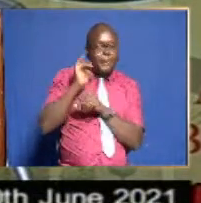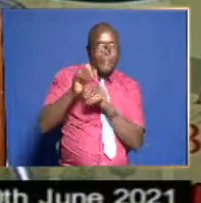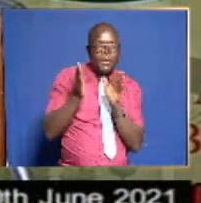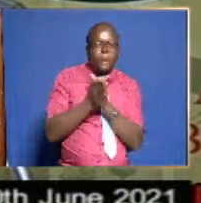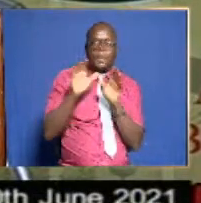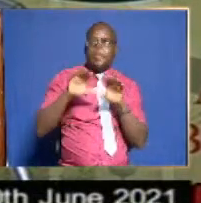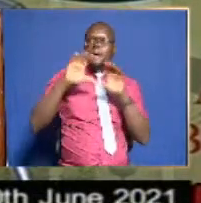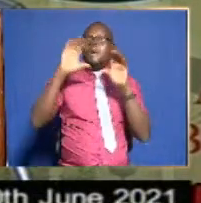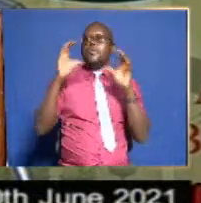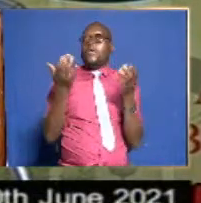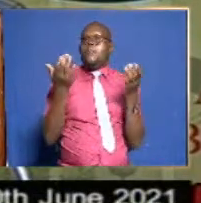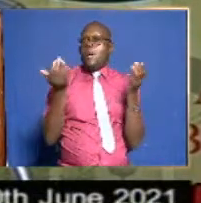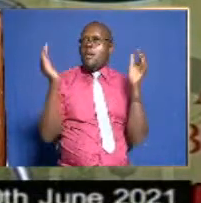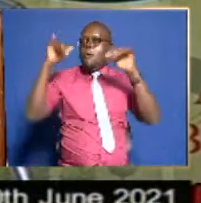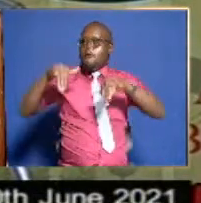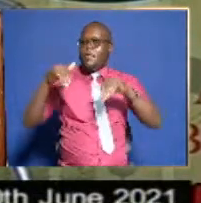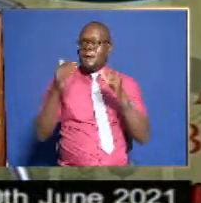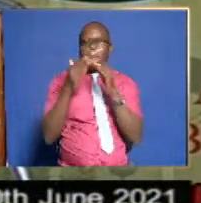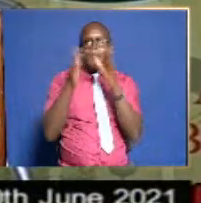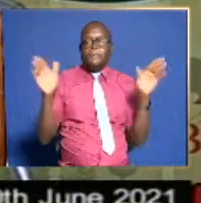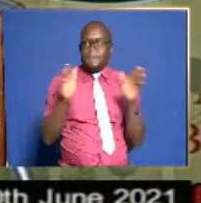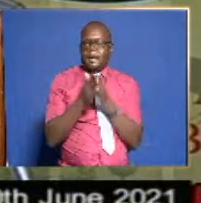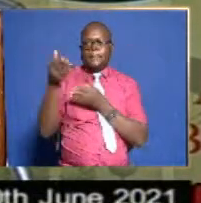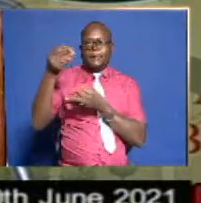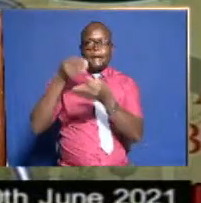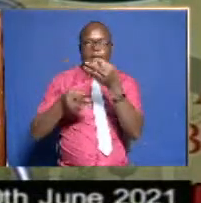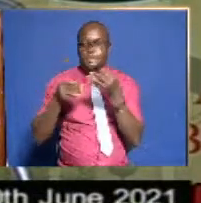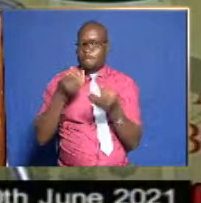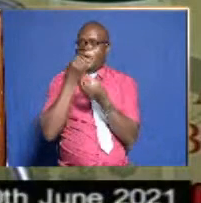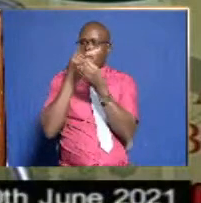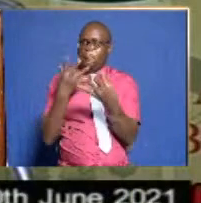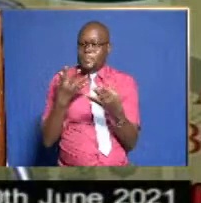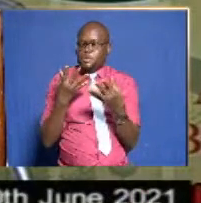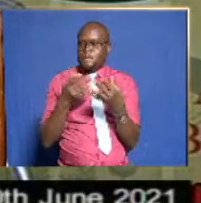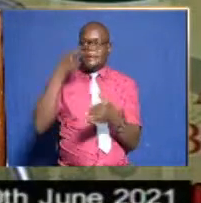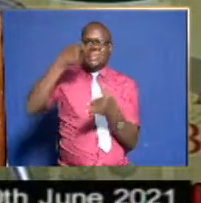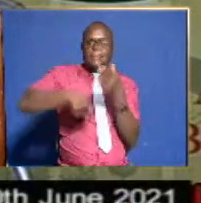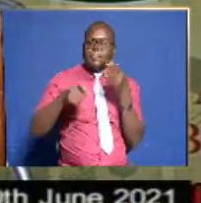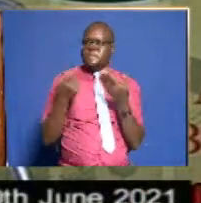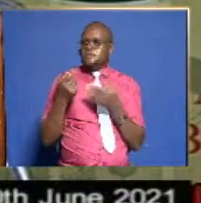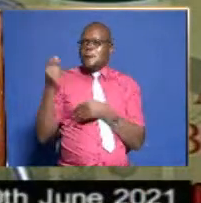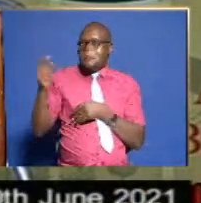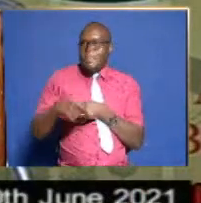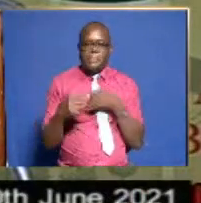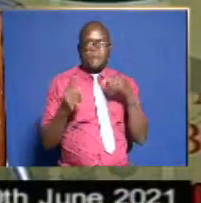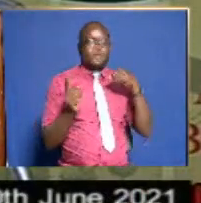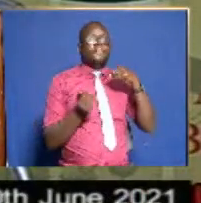Forum on Transparency and Exchange of Information on Tax Matters in July 2020.